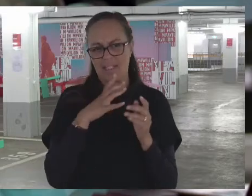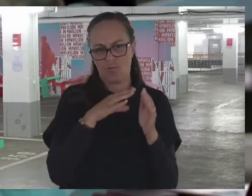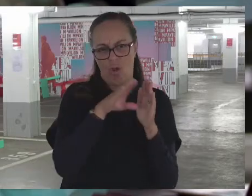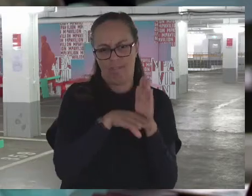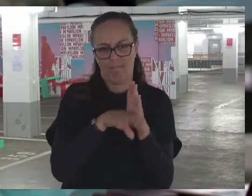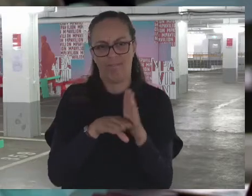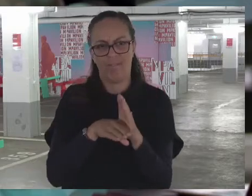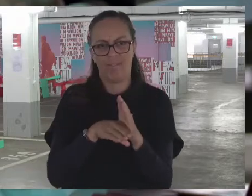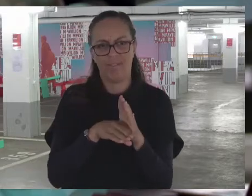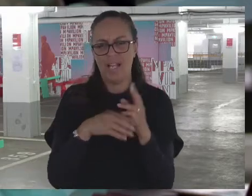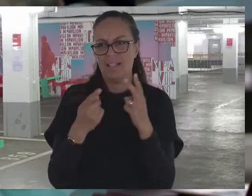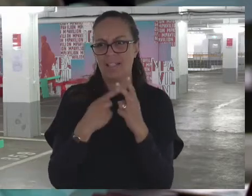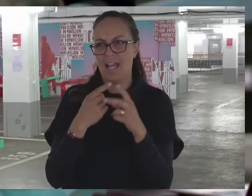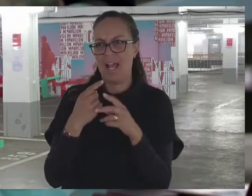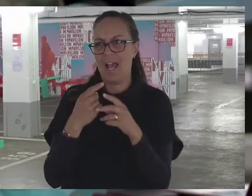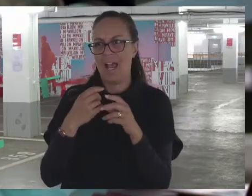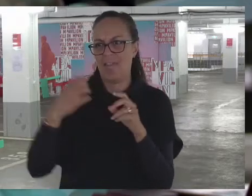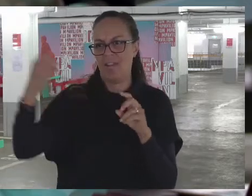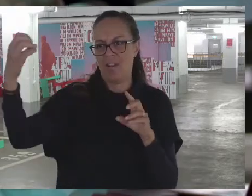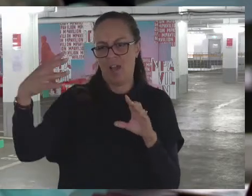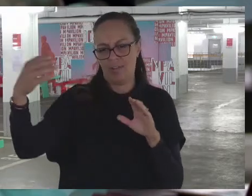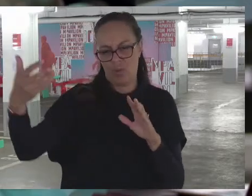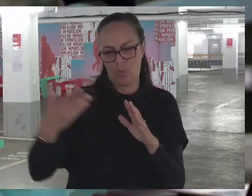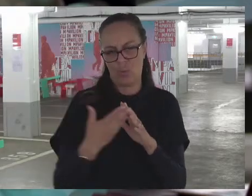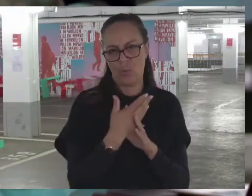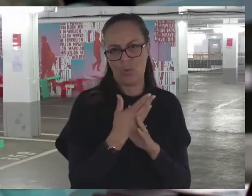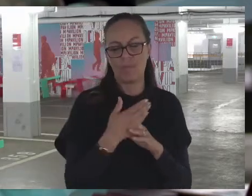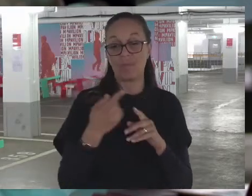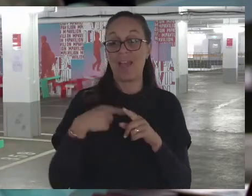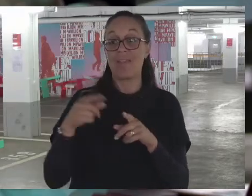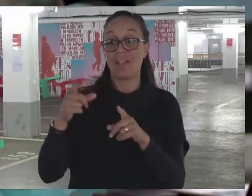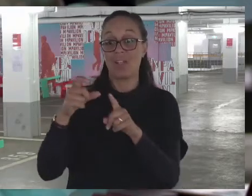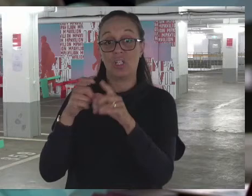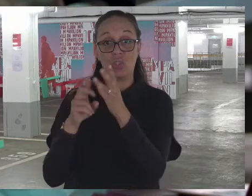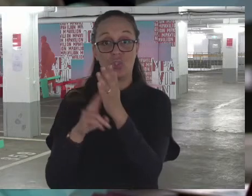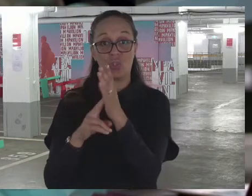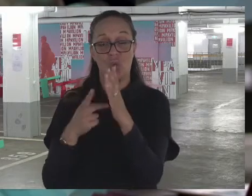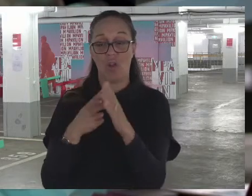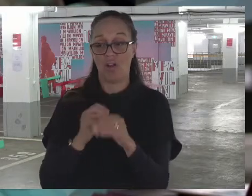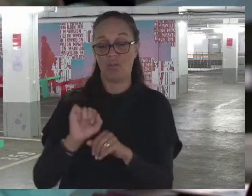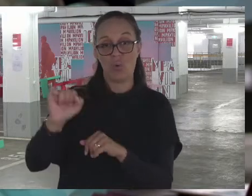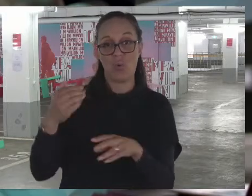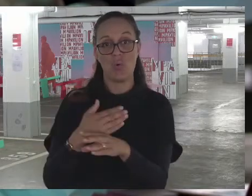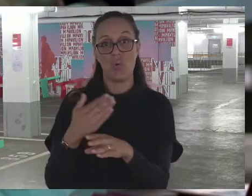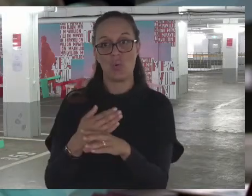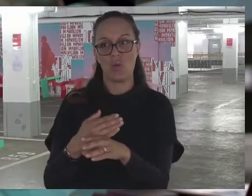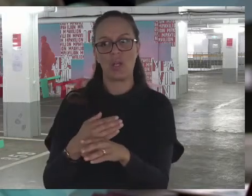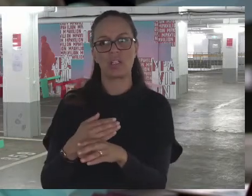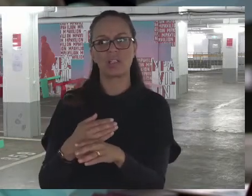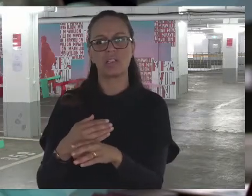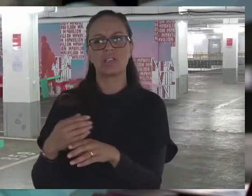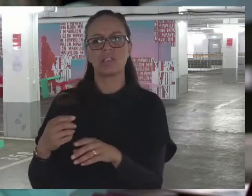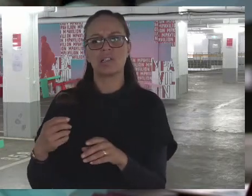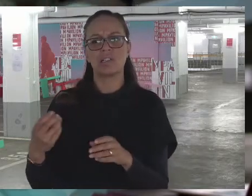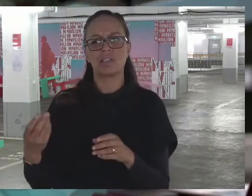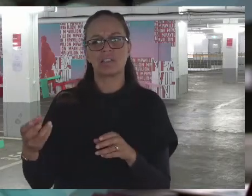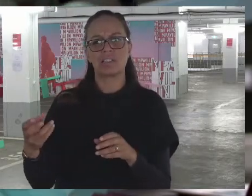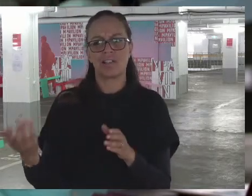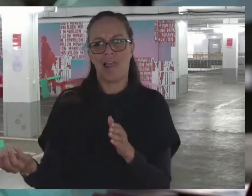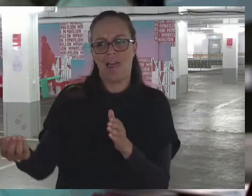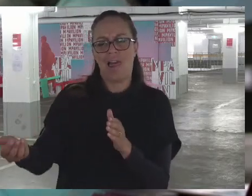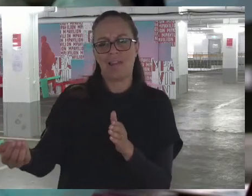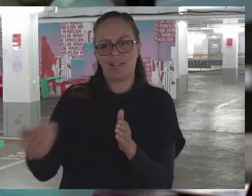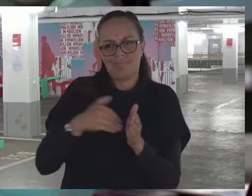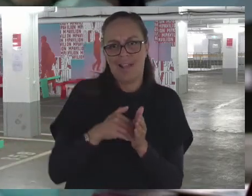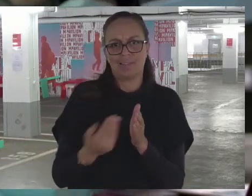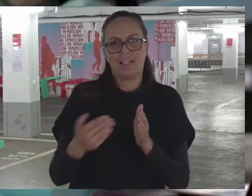then building Donna's work into it to sort of complement and, I guess, bring this. I guess